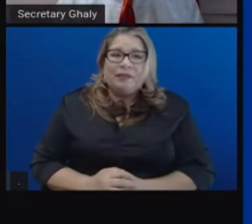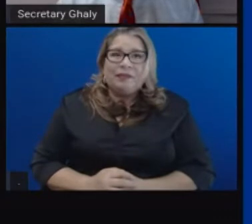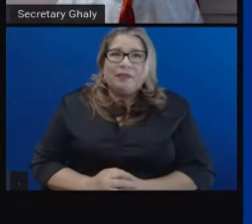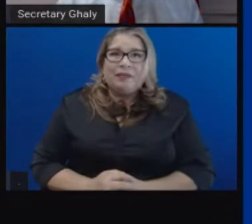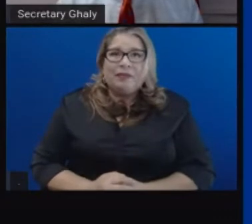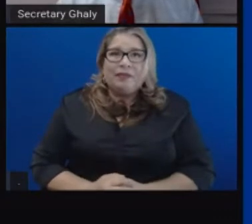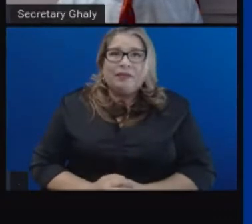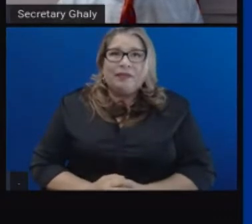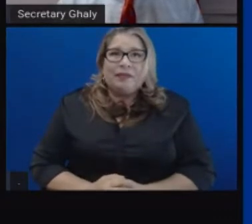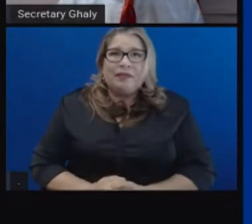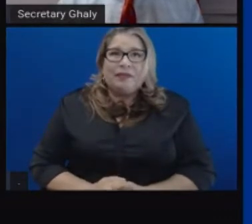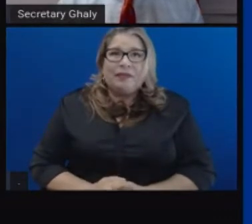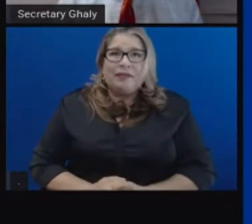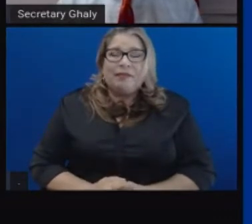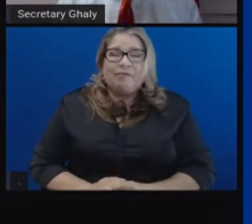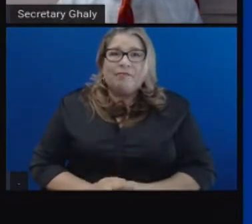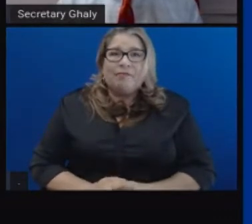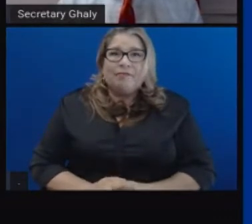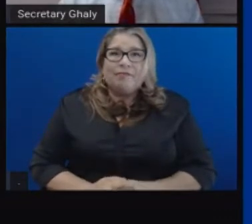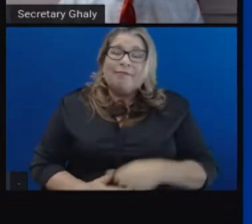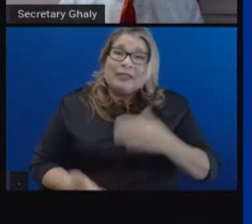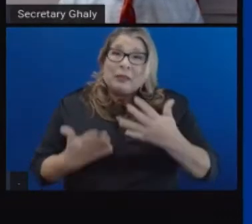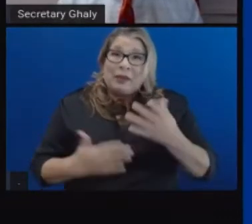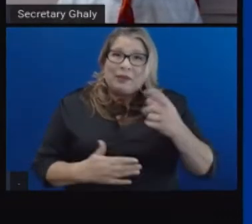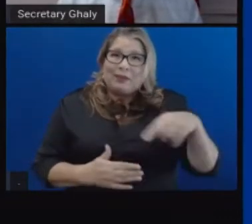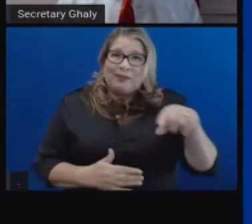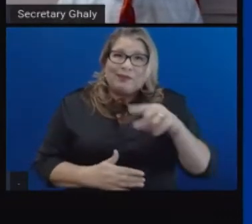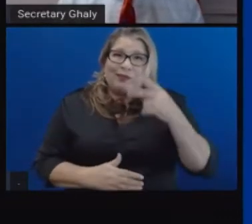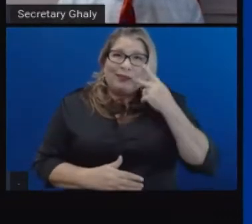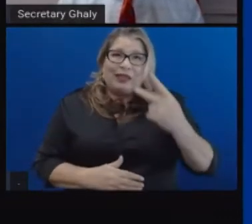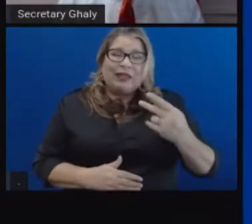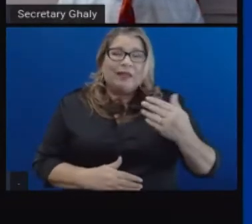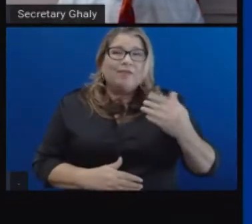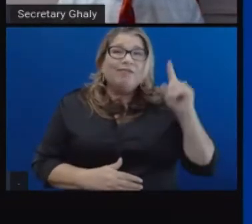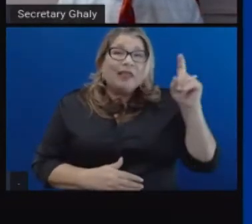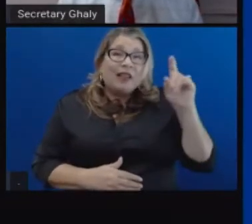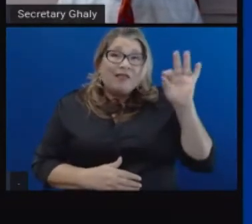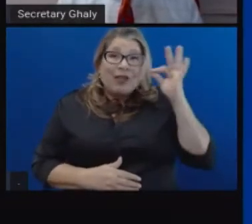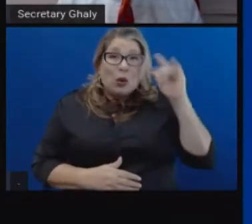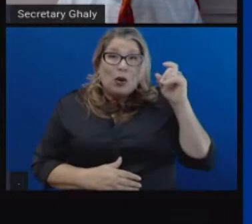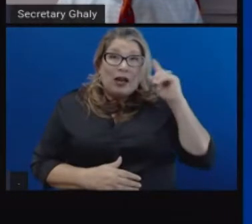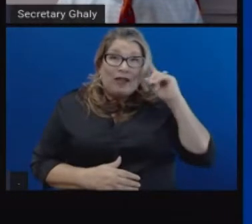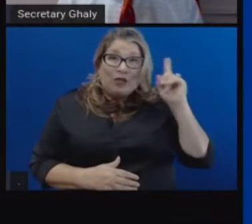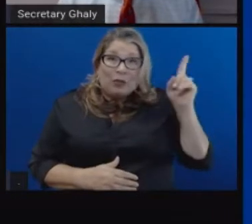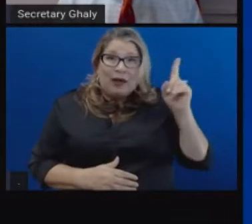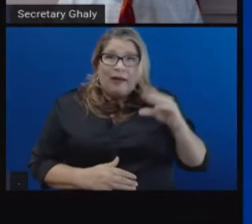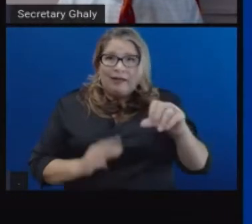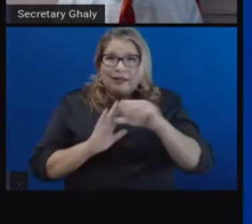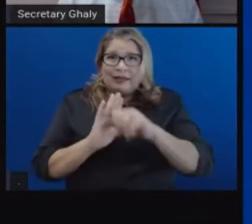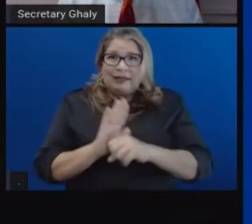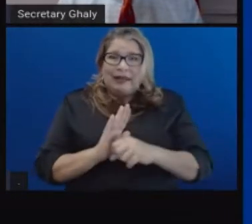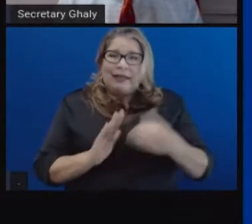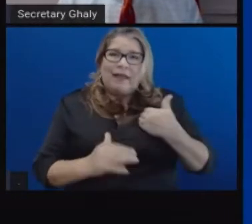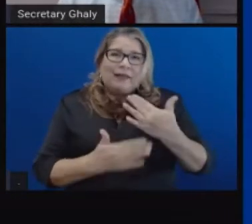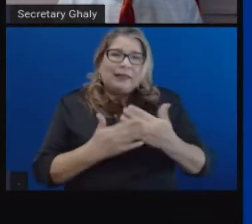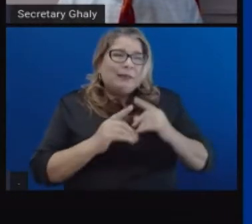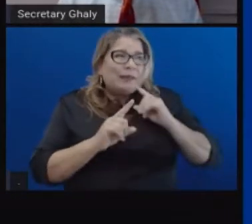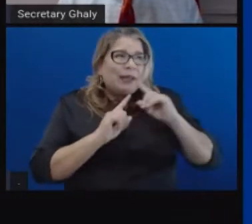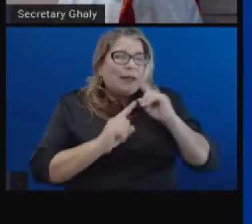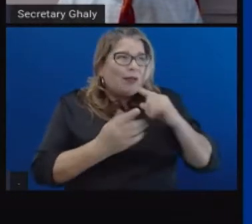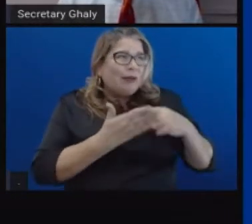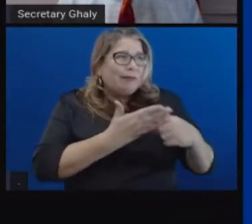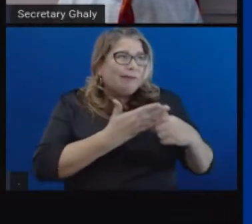morning conversation between the federal government and states about further loosening some of those guidelines around who should